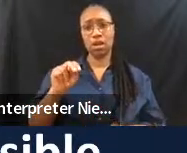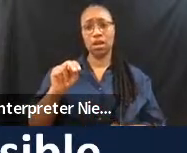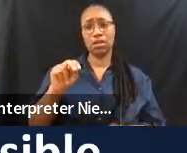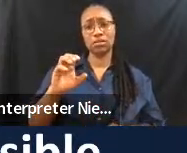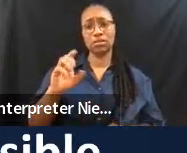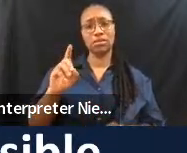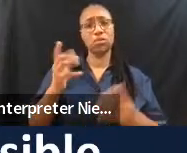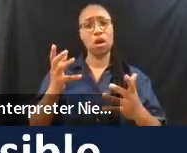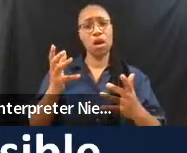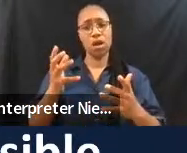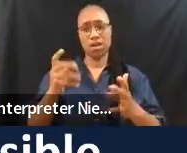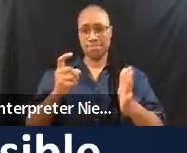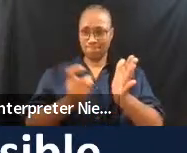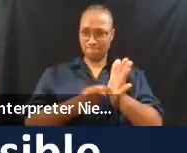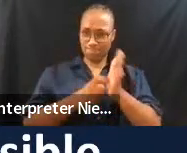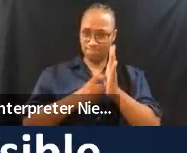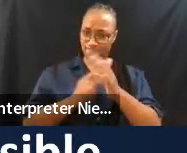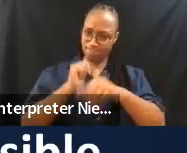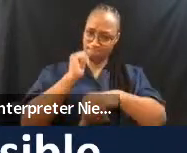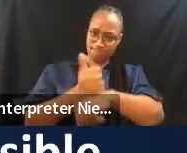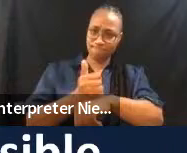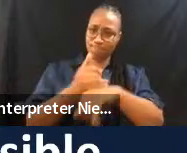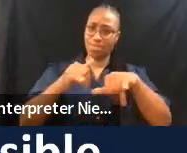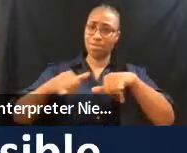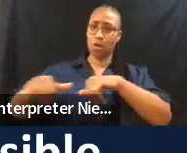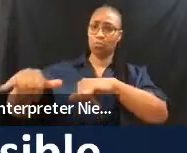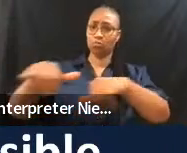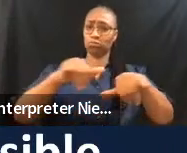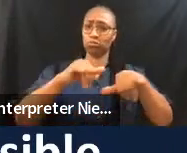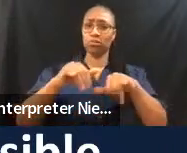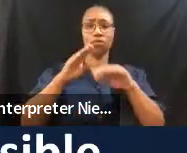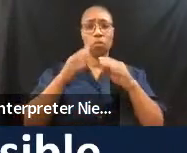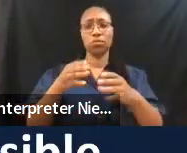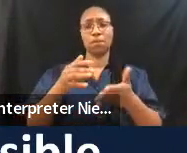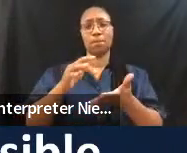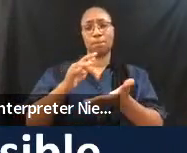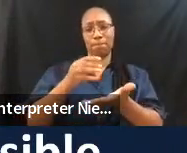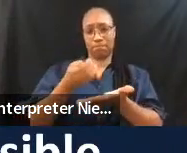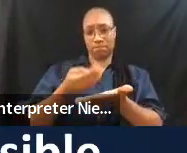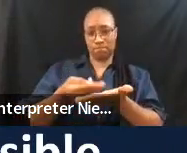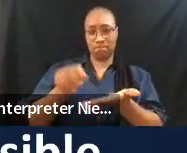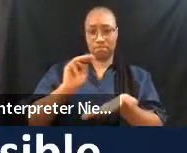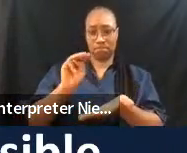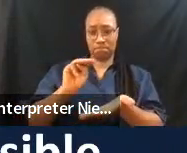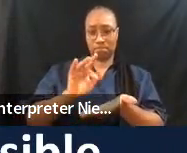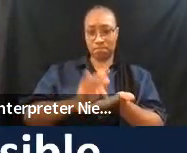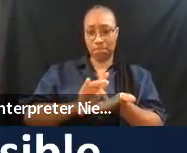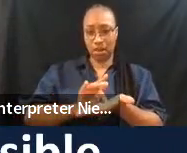is here to share with us where that effort stands. Anna, the floor is yours.